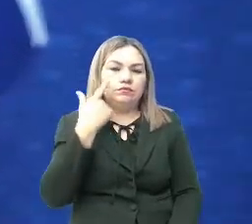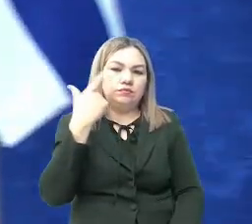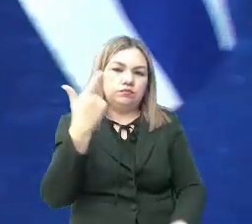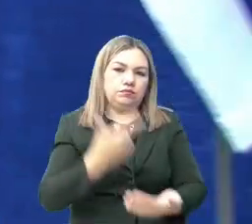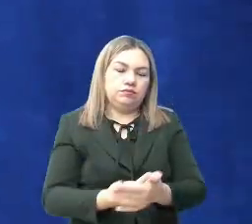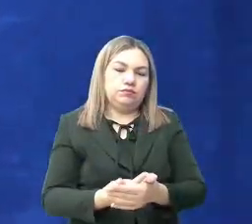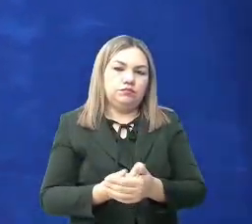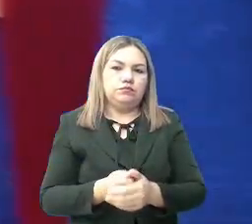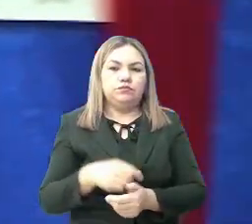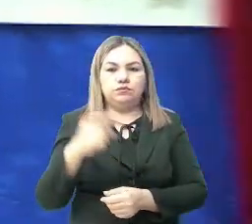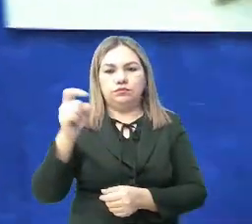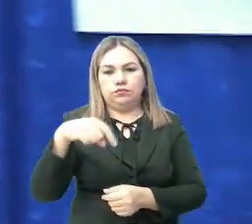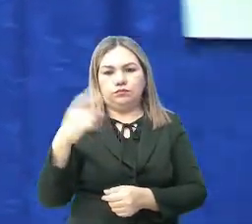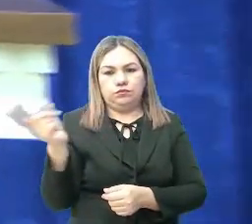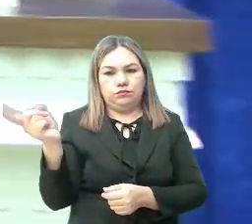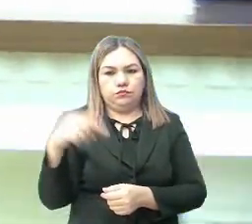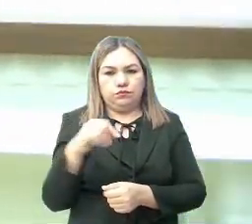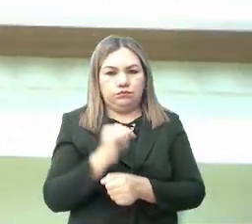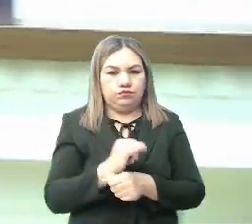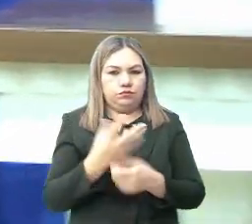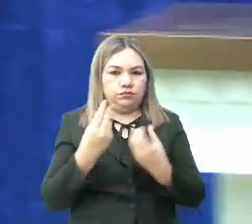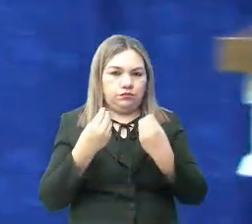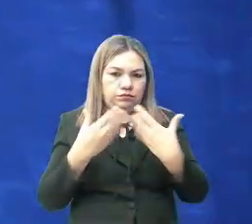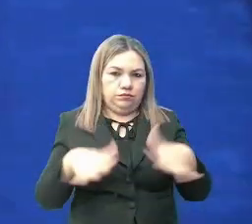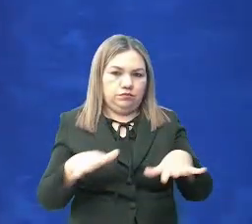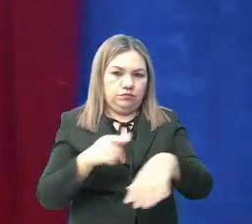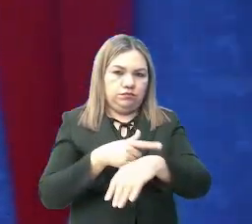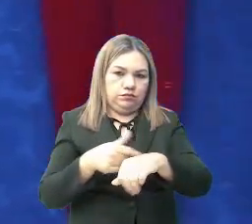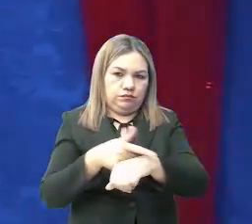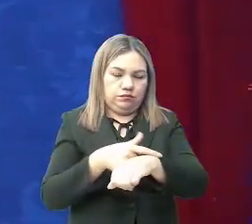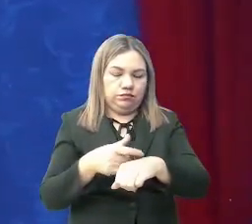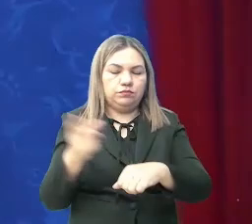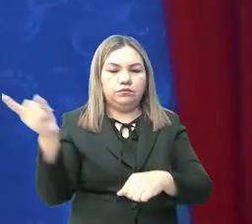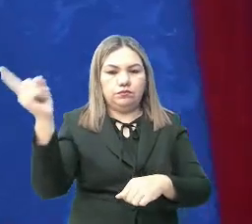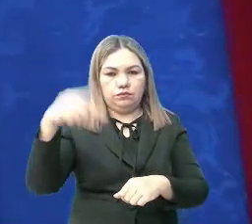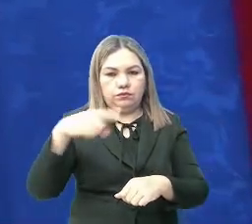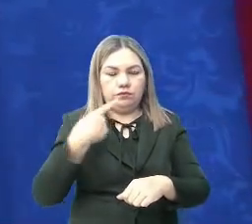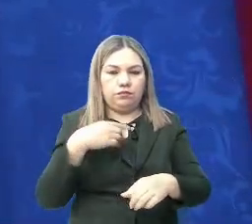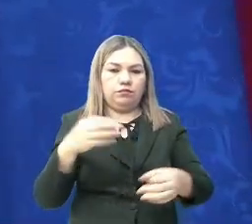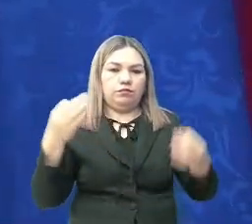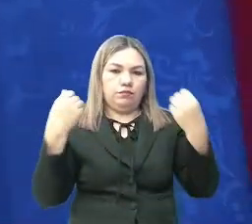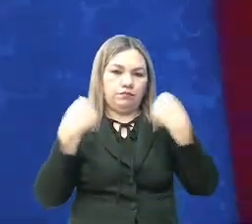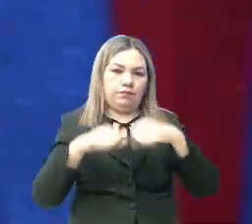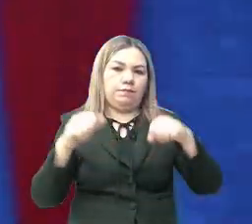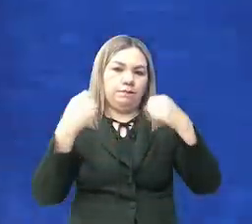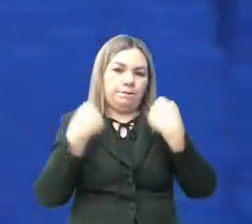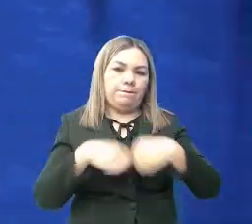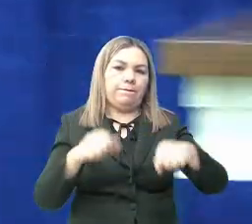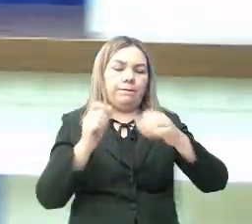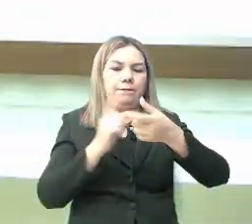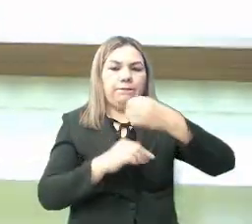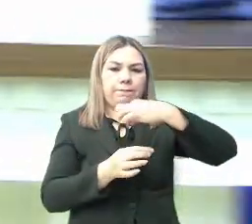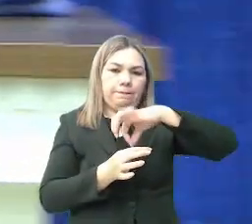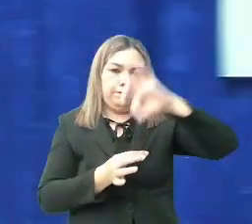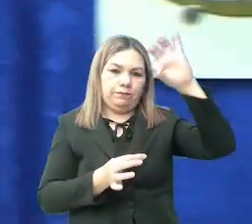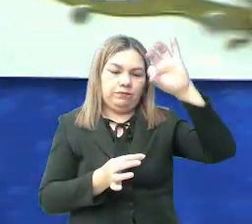to there. I didn't bring you here, said the Lord, to lose your time, but to train your spirit and for you to start